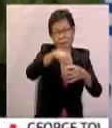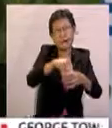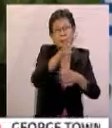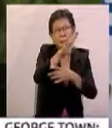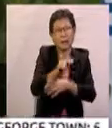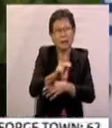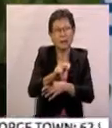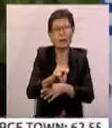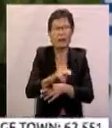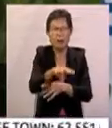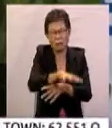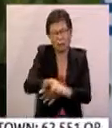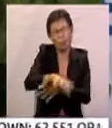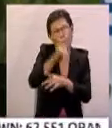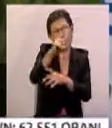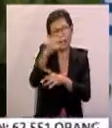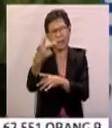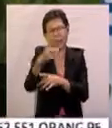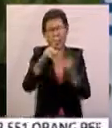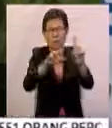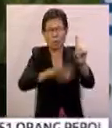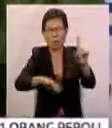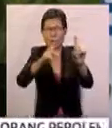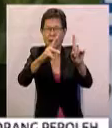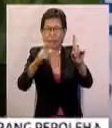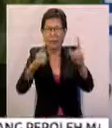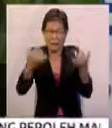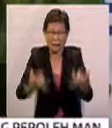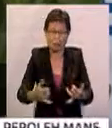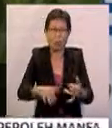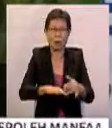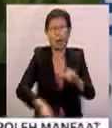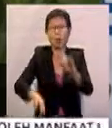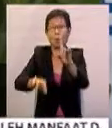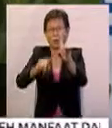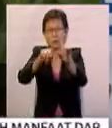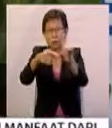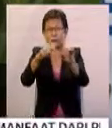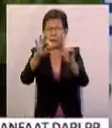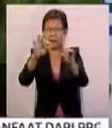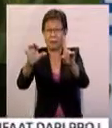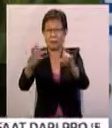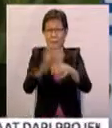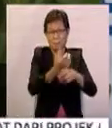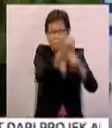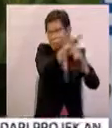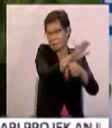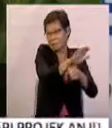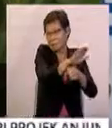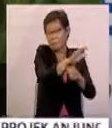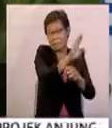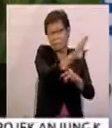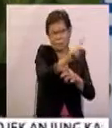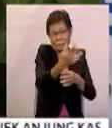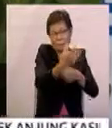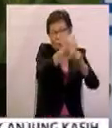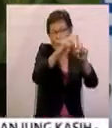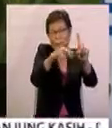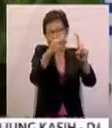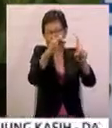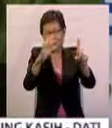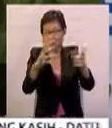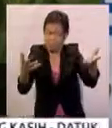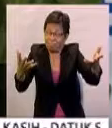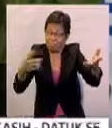only about 1,000. This time it is 1,900. In a way, we